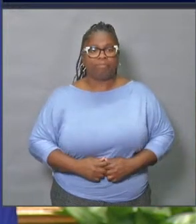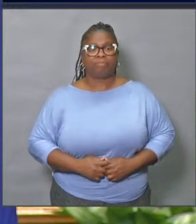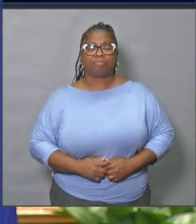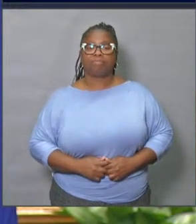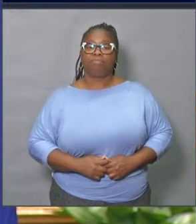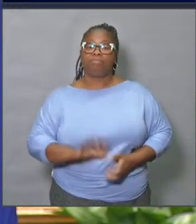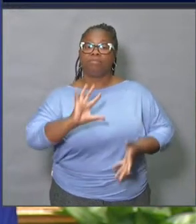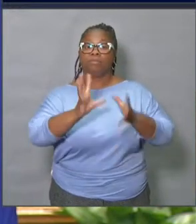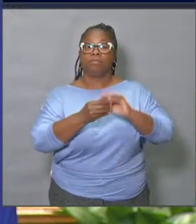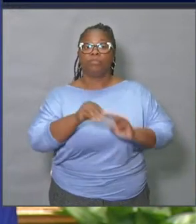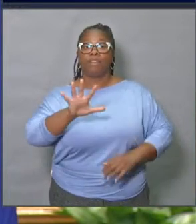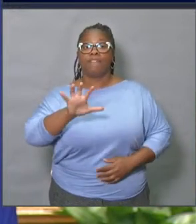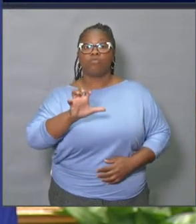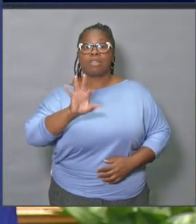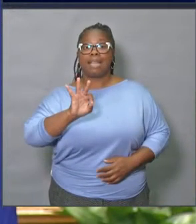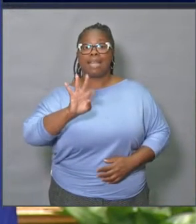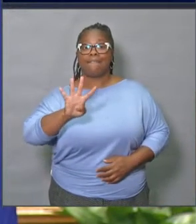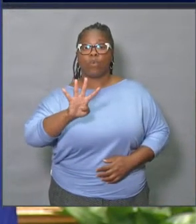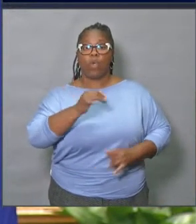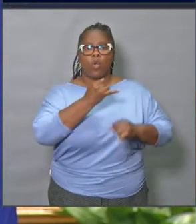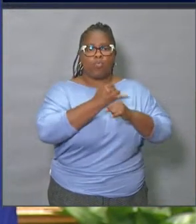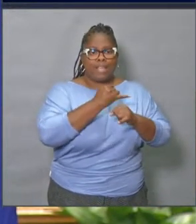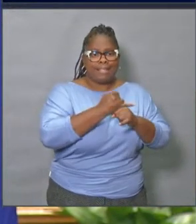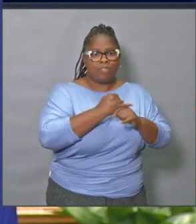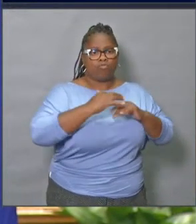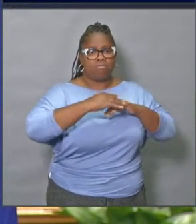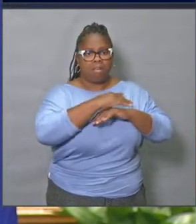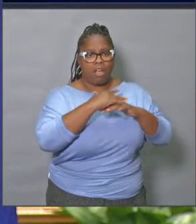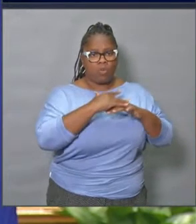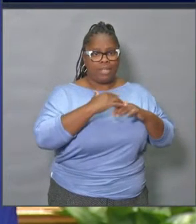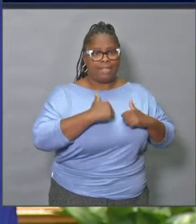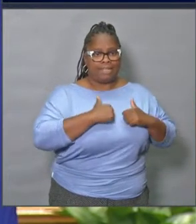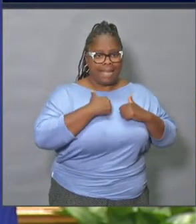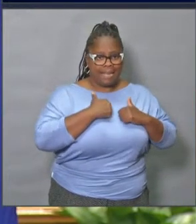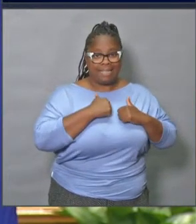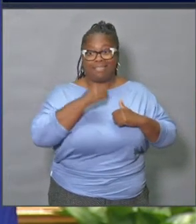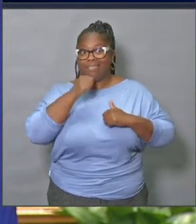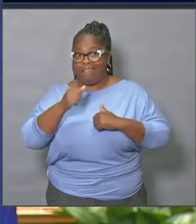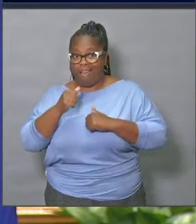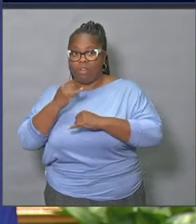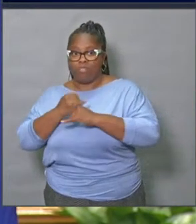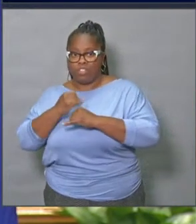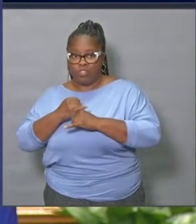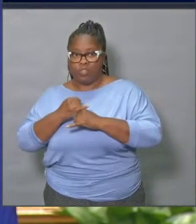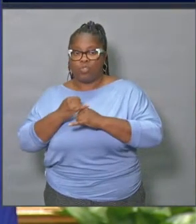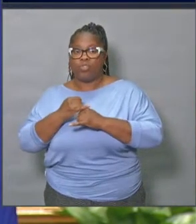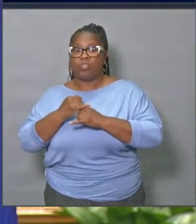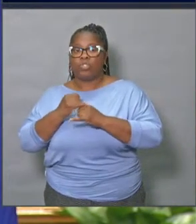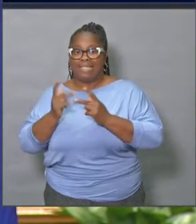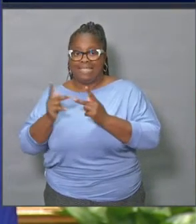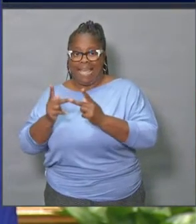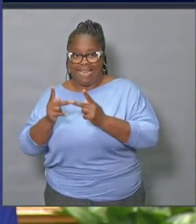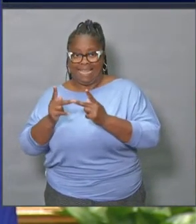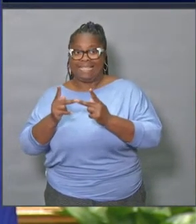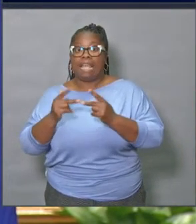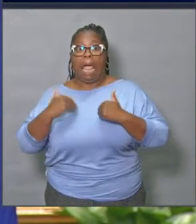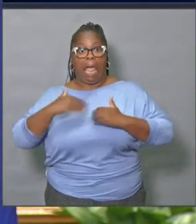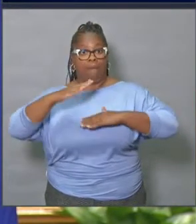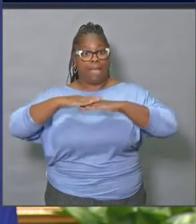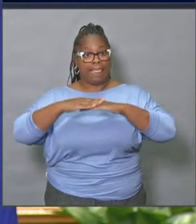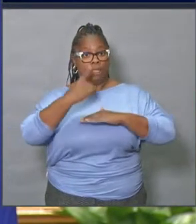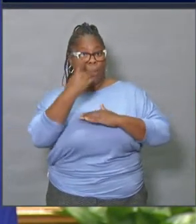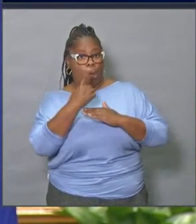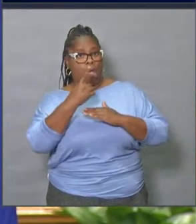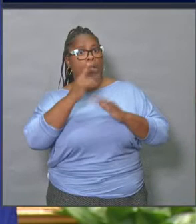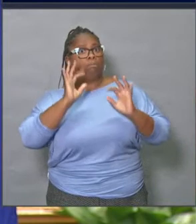of 594 residential congregate settings and non-residential settings with at least one confirmed or